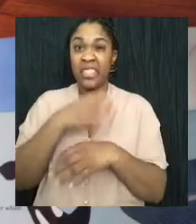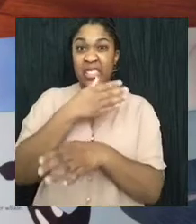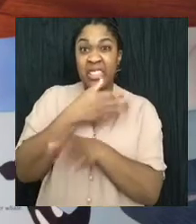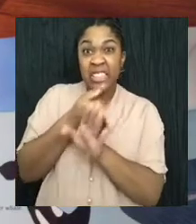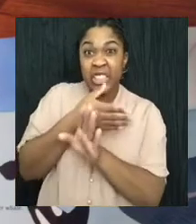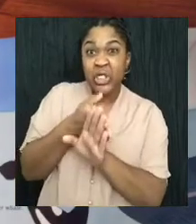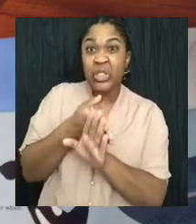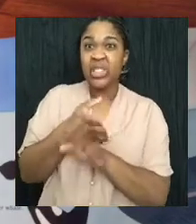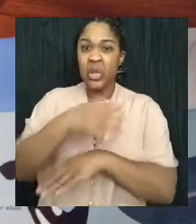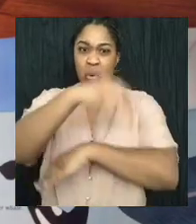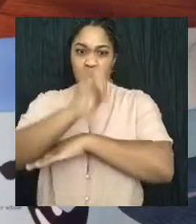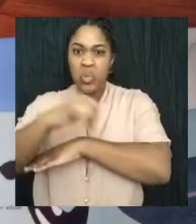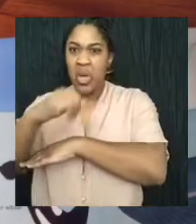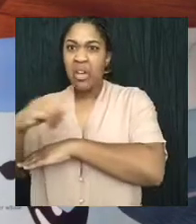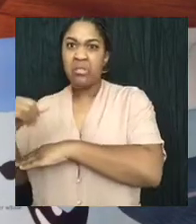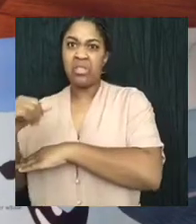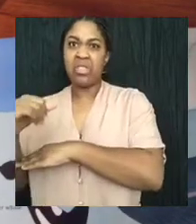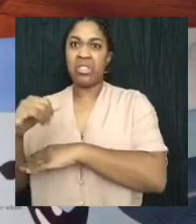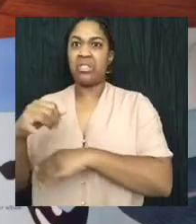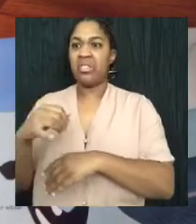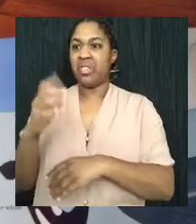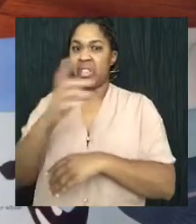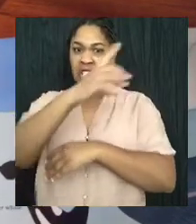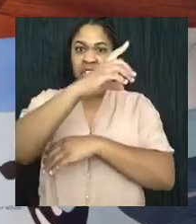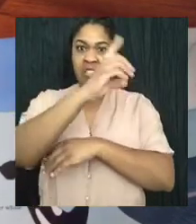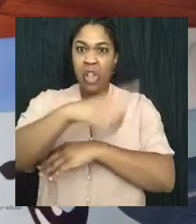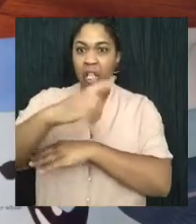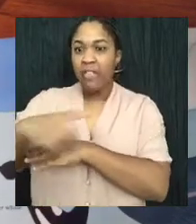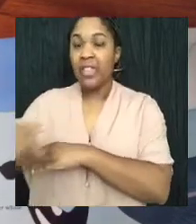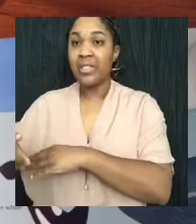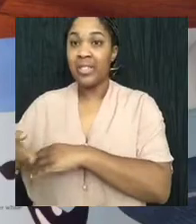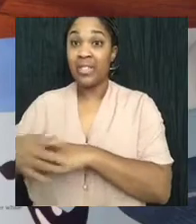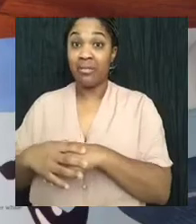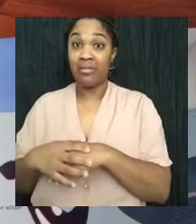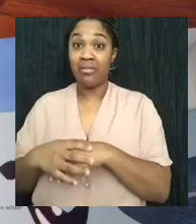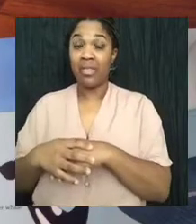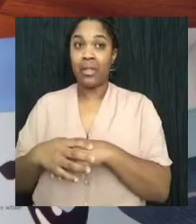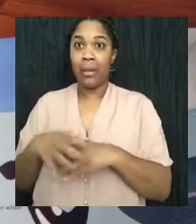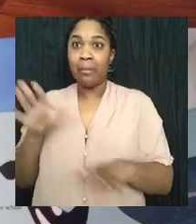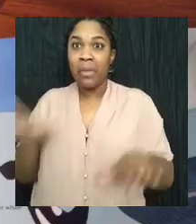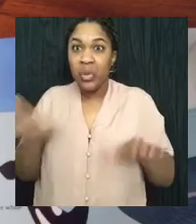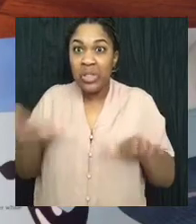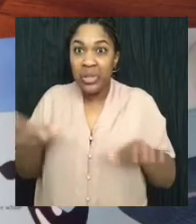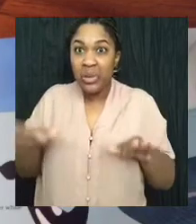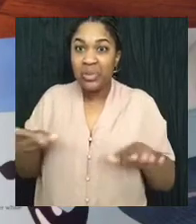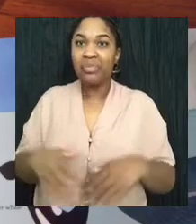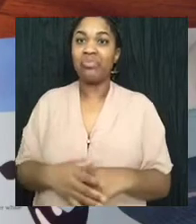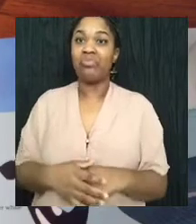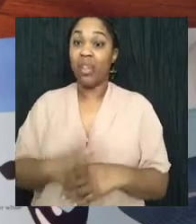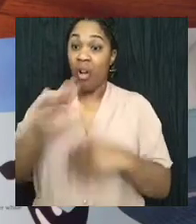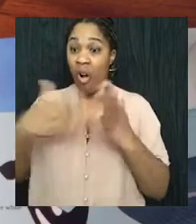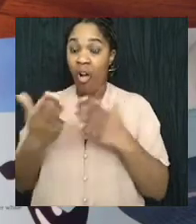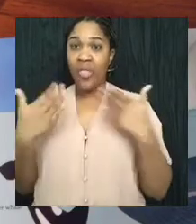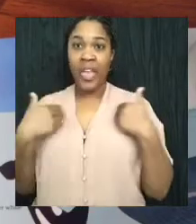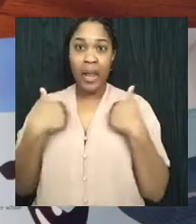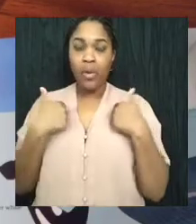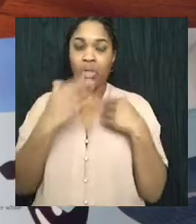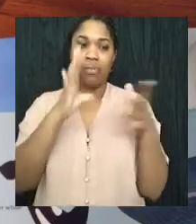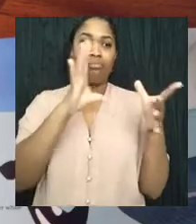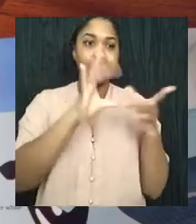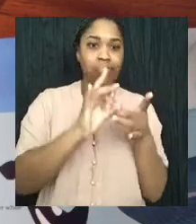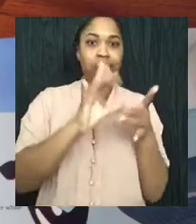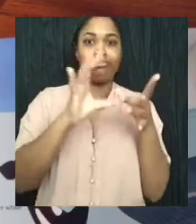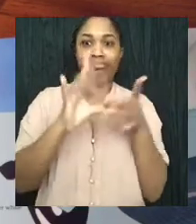There are many seabirds, among them penguins. All the animals are linked to